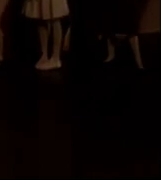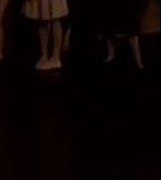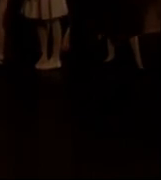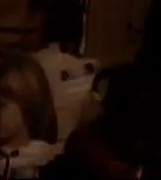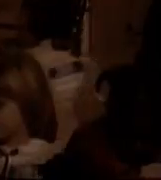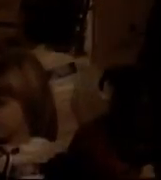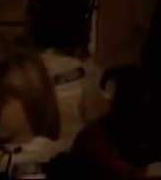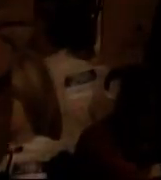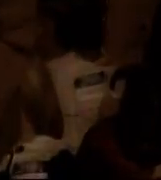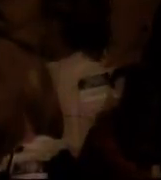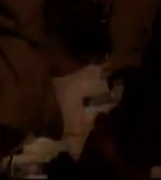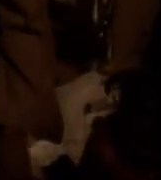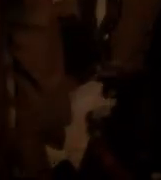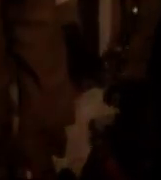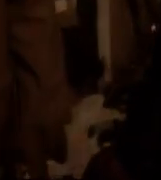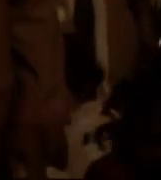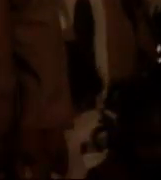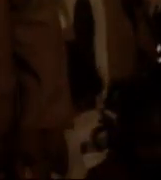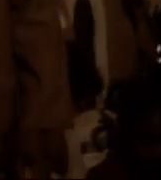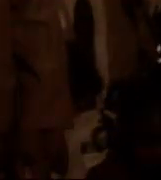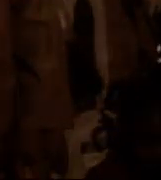children's laughter